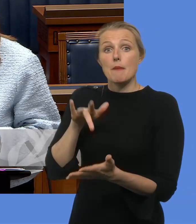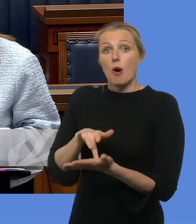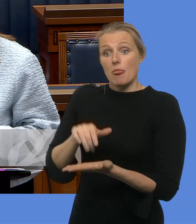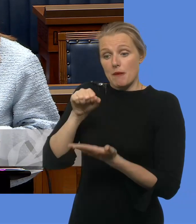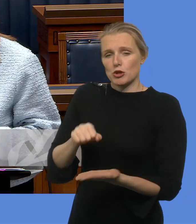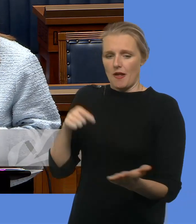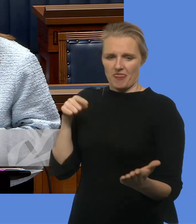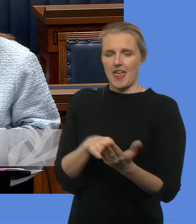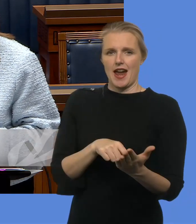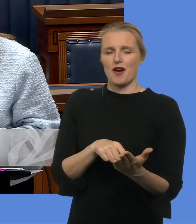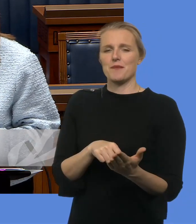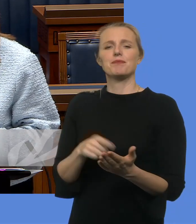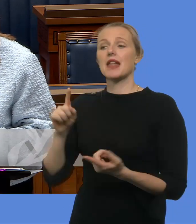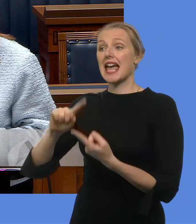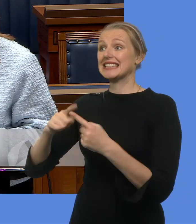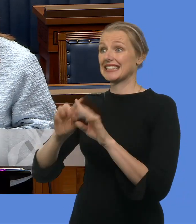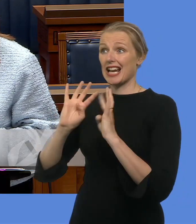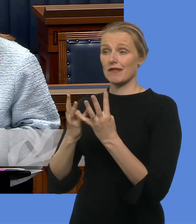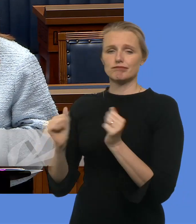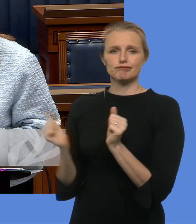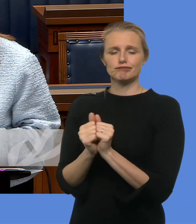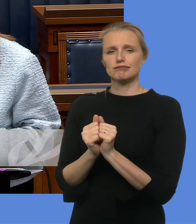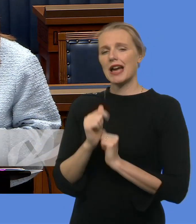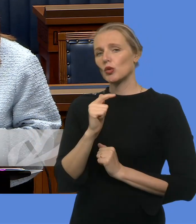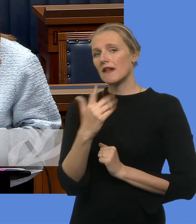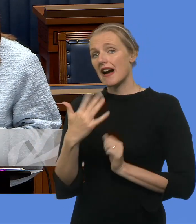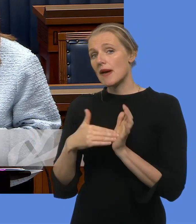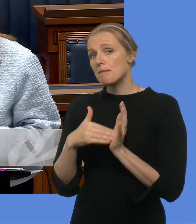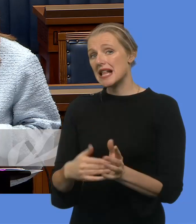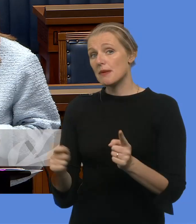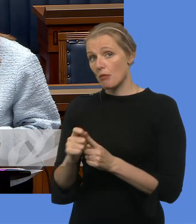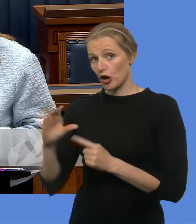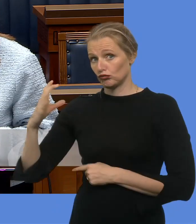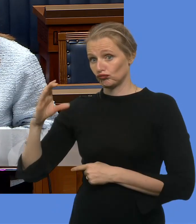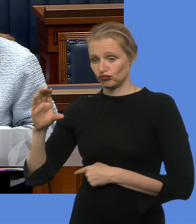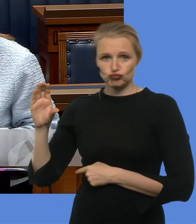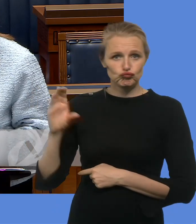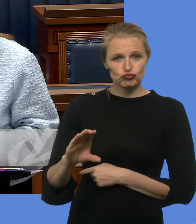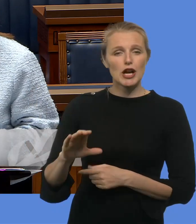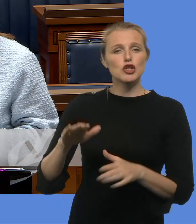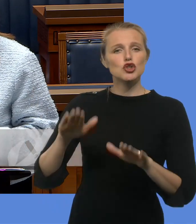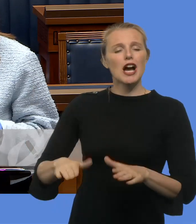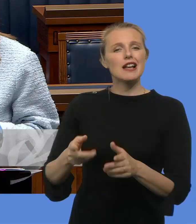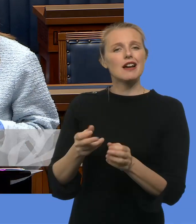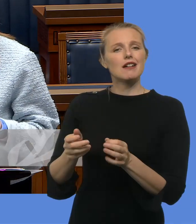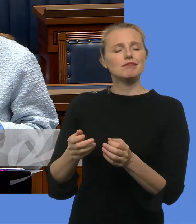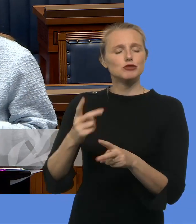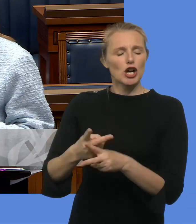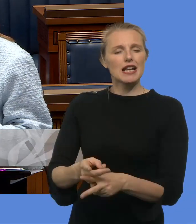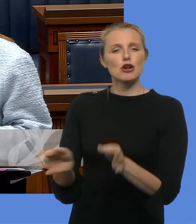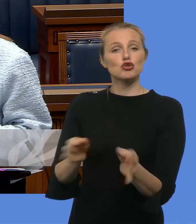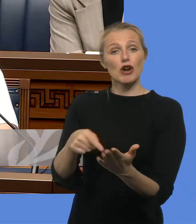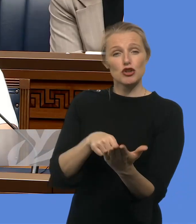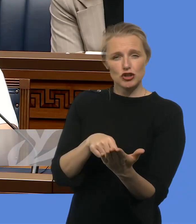The Executive has agreed to earmark £25 million to support a childcare strategy. That's to fund new